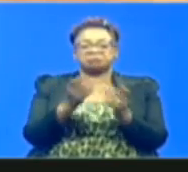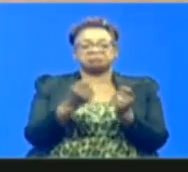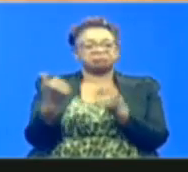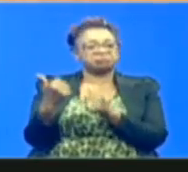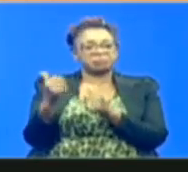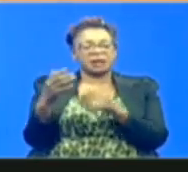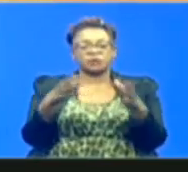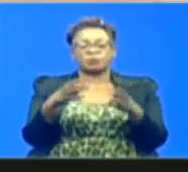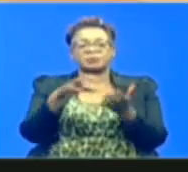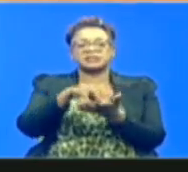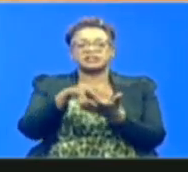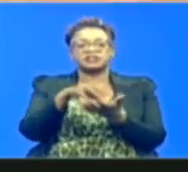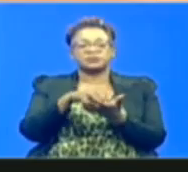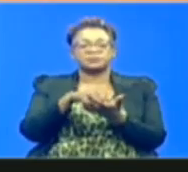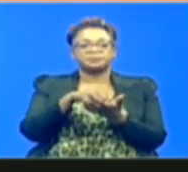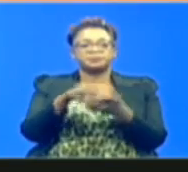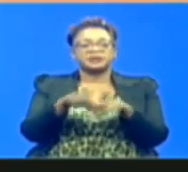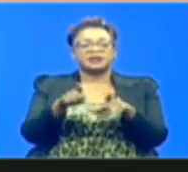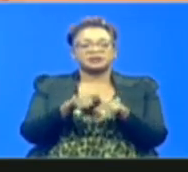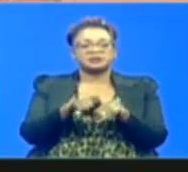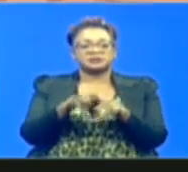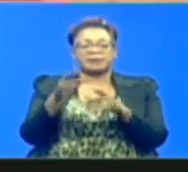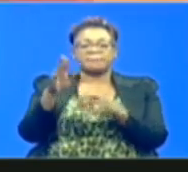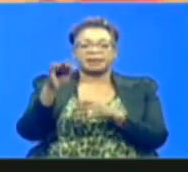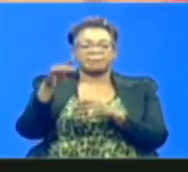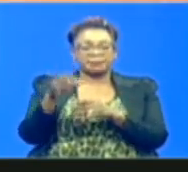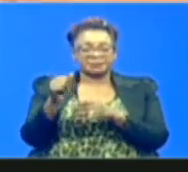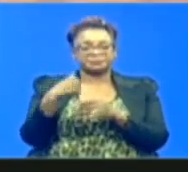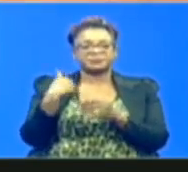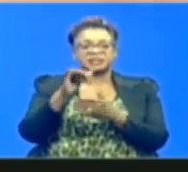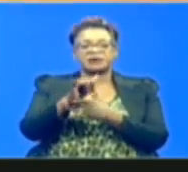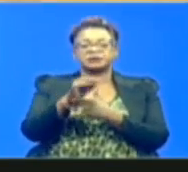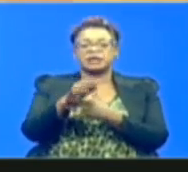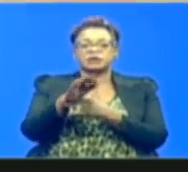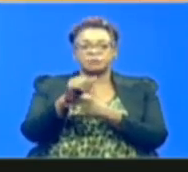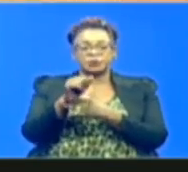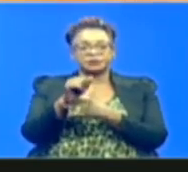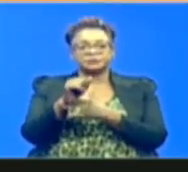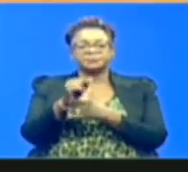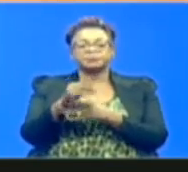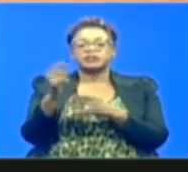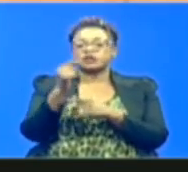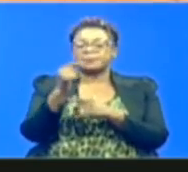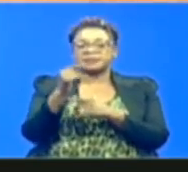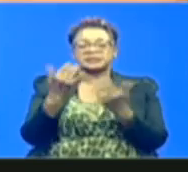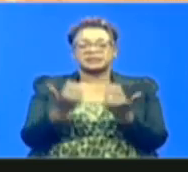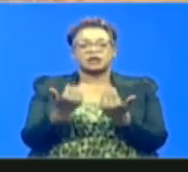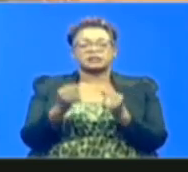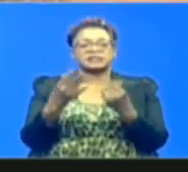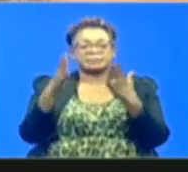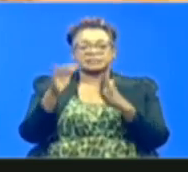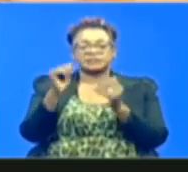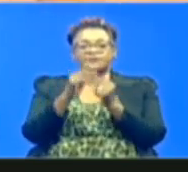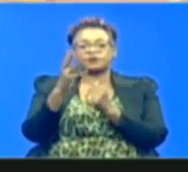group stage, level as were regulars Black Mamba, Pureto and Nyoi. The tournament is celebrating its